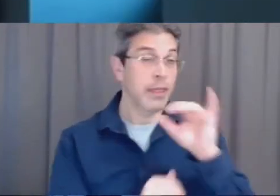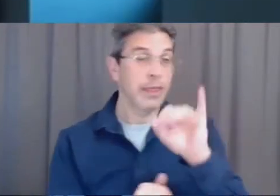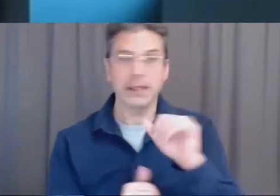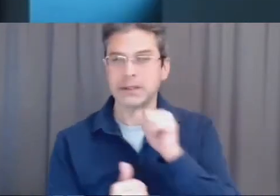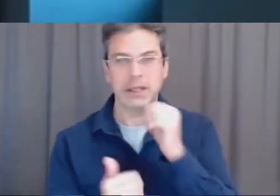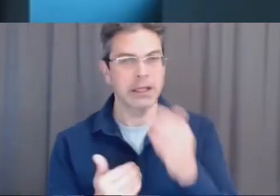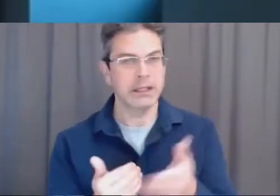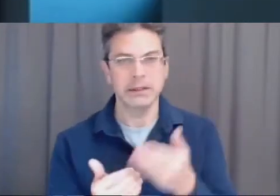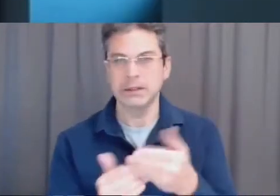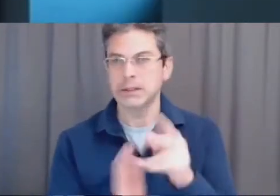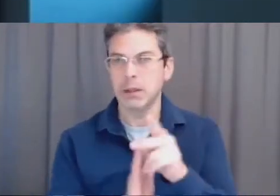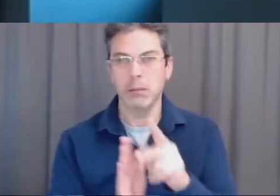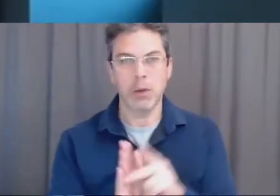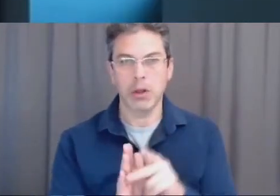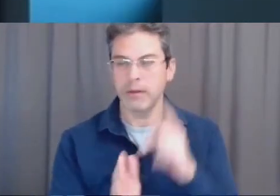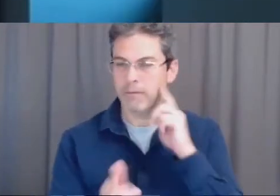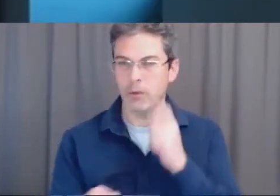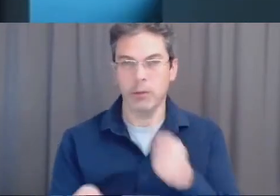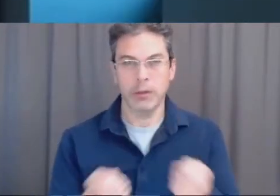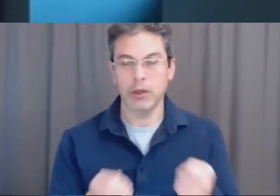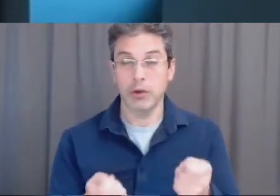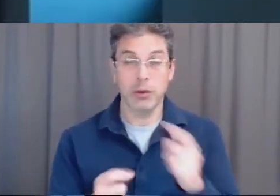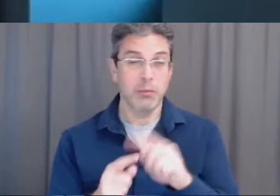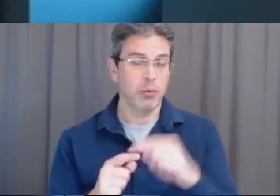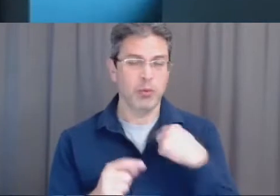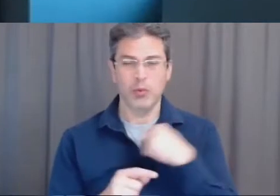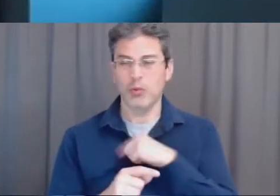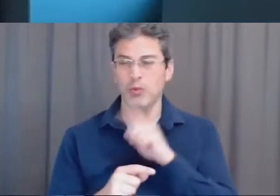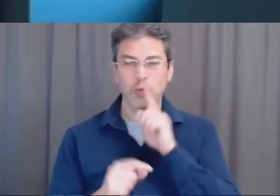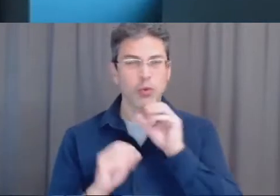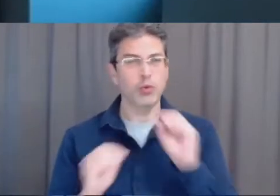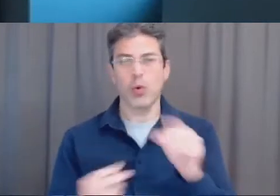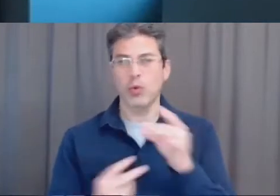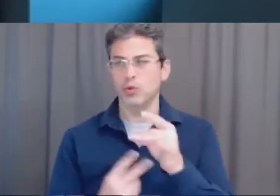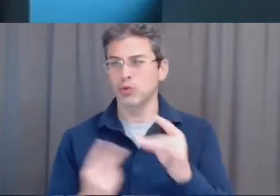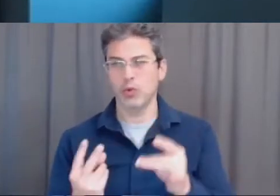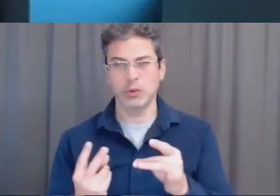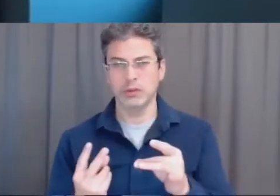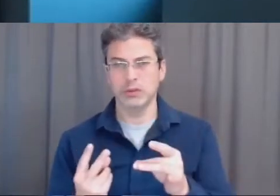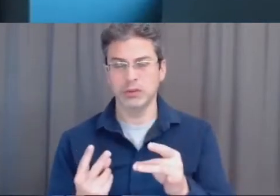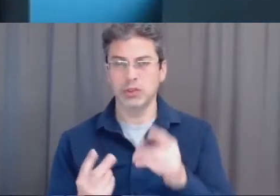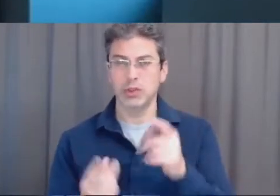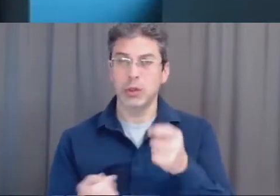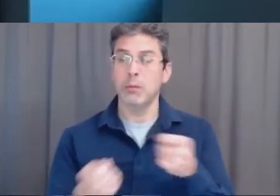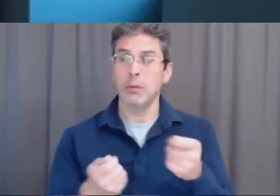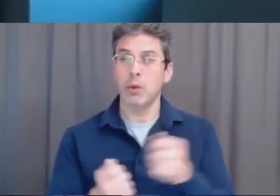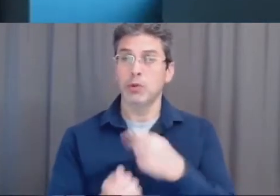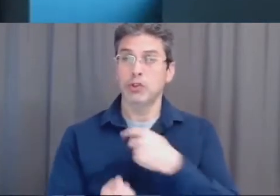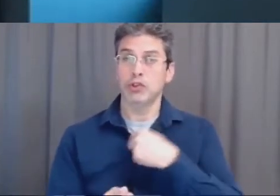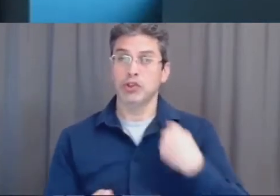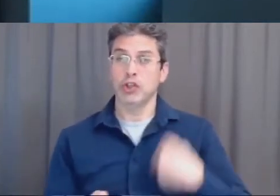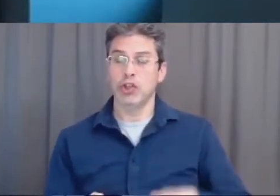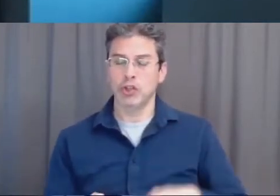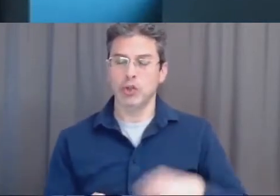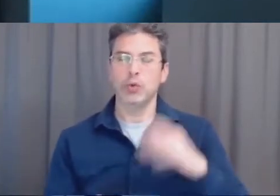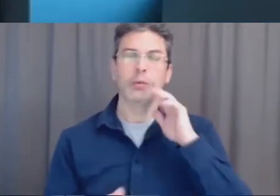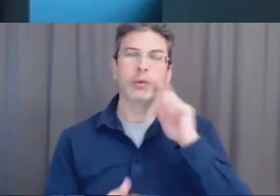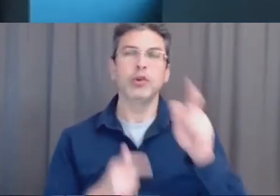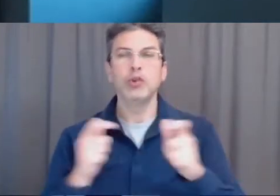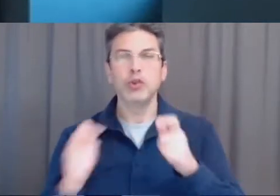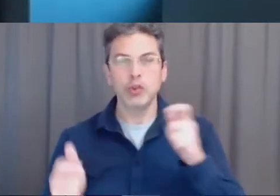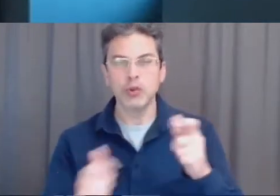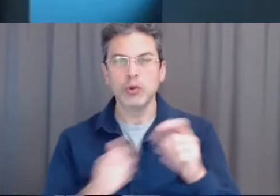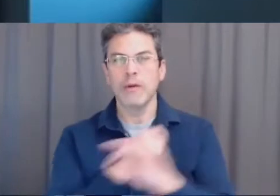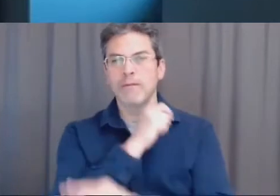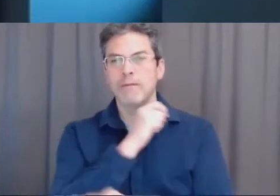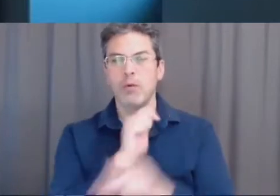no choice because managing relations with China is going to be an enormous foreign policy challenge for the